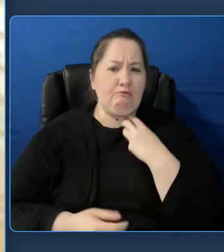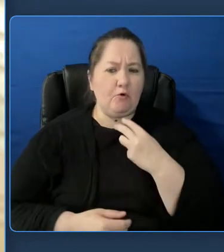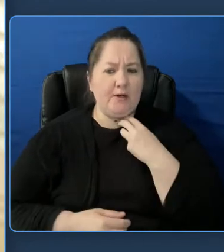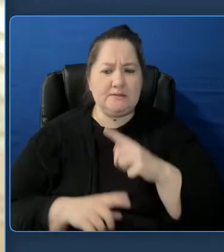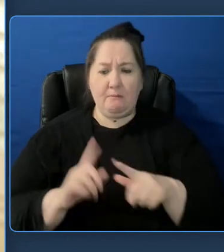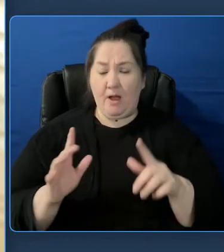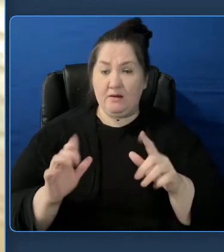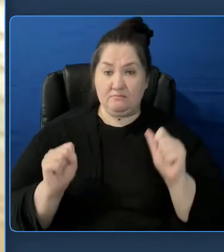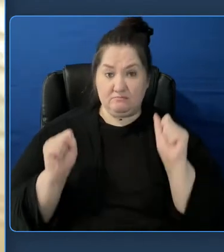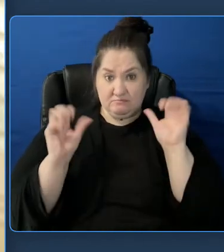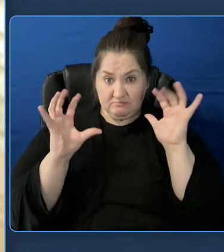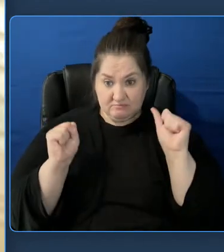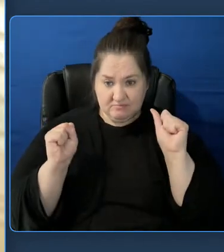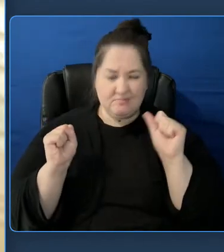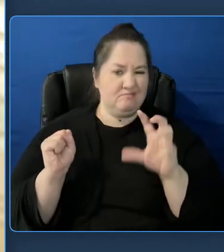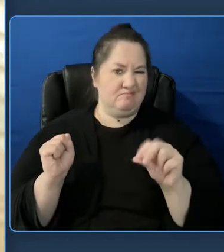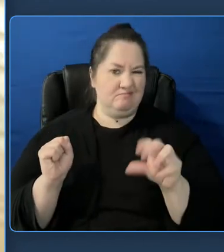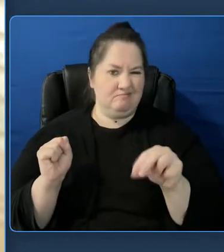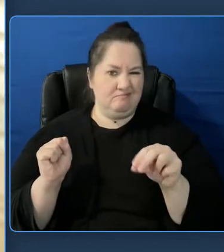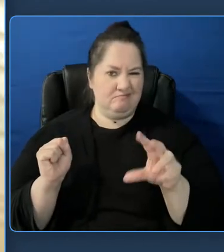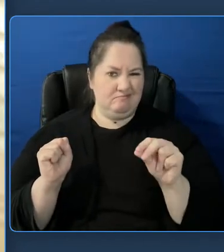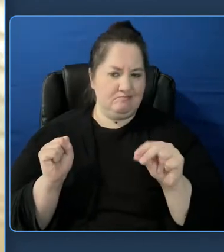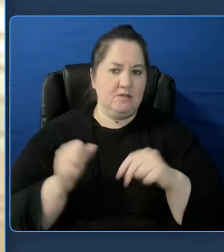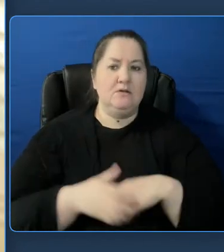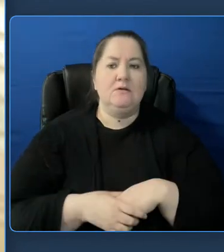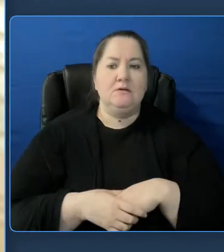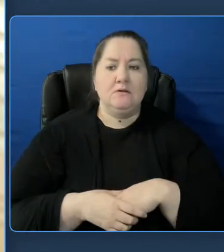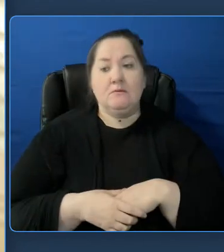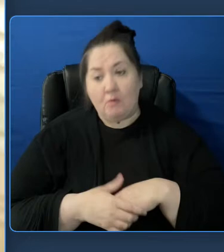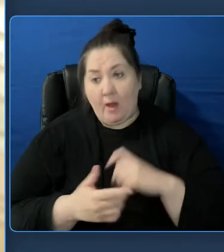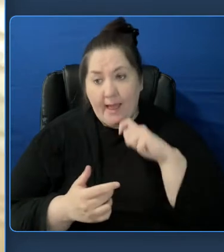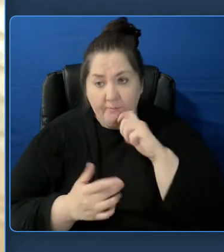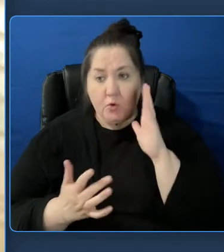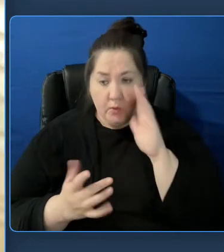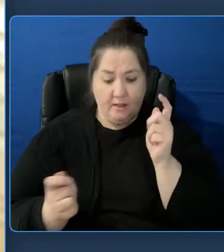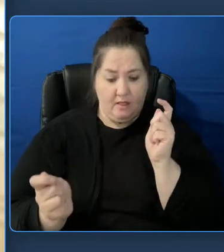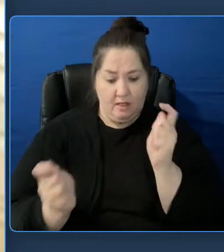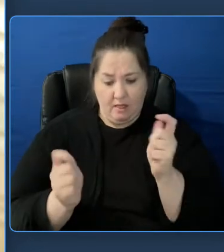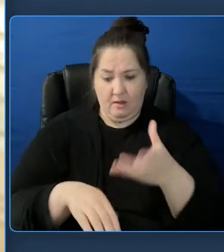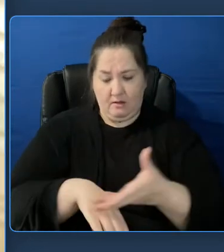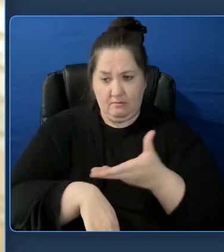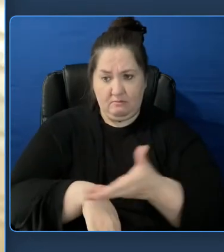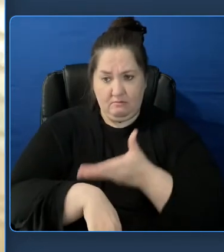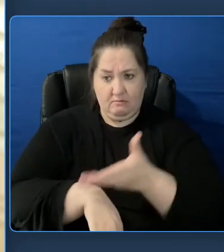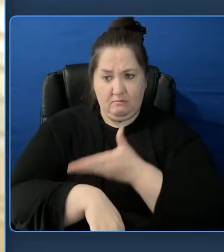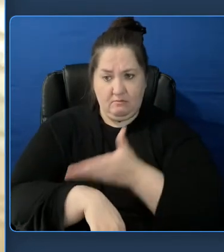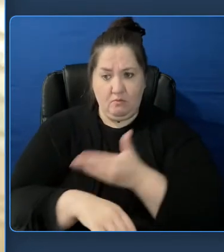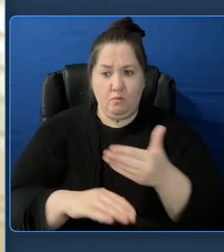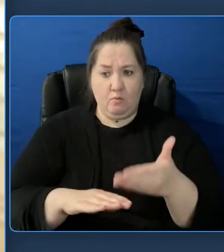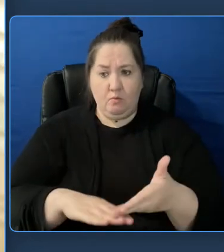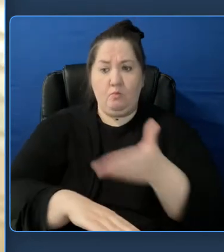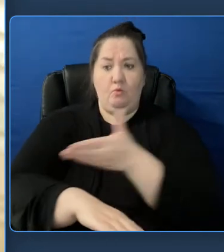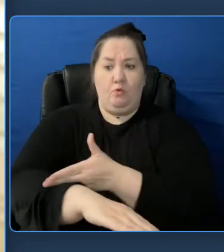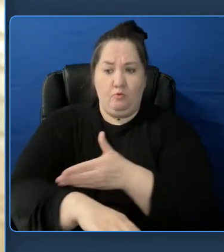but not an incredible voice. And I think that hopefully Apple will let us continue to improve these solutions.